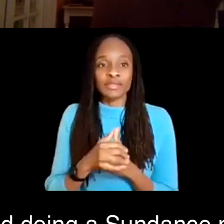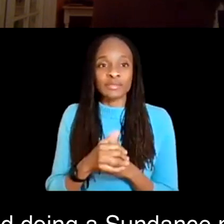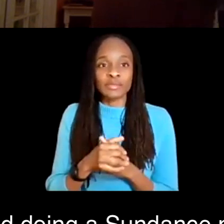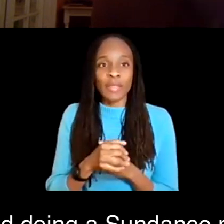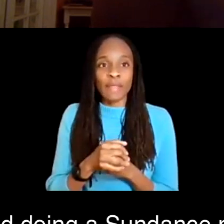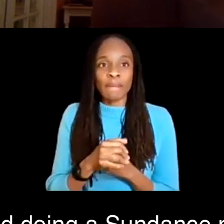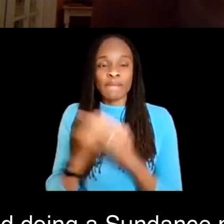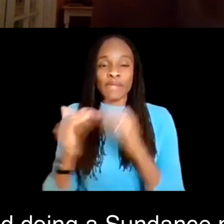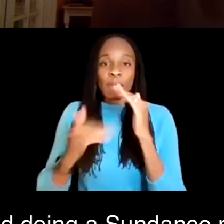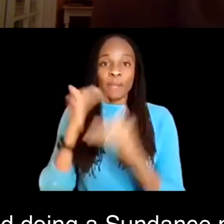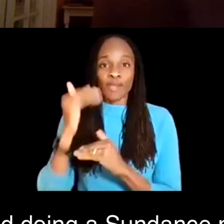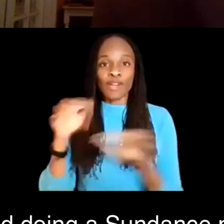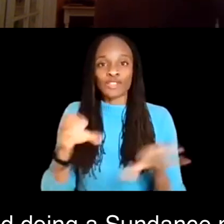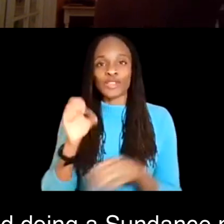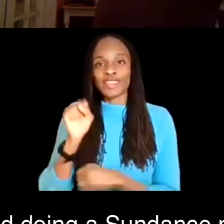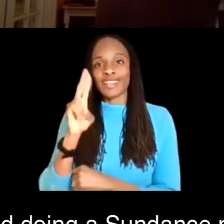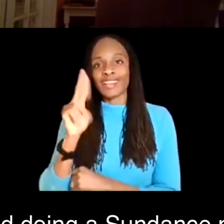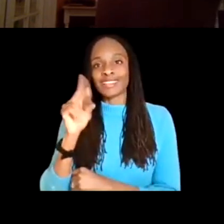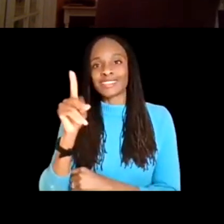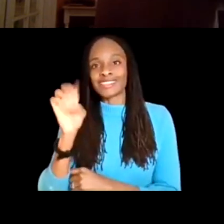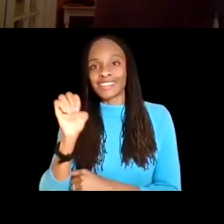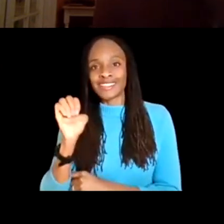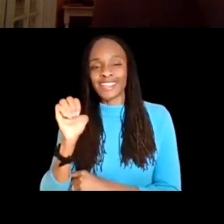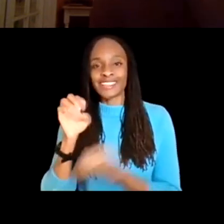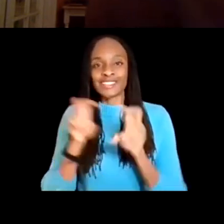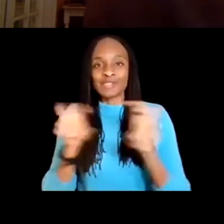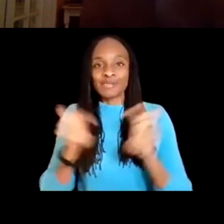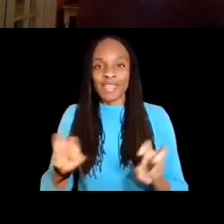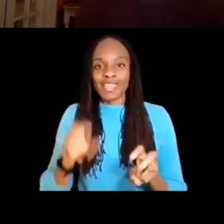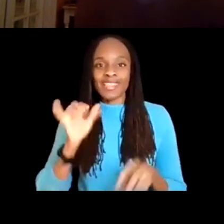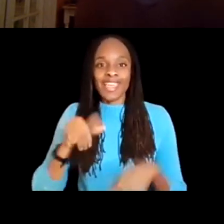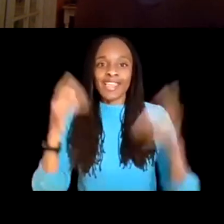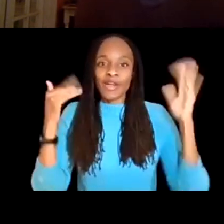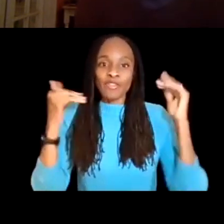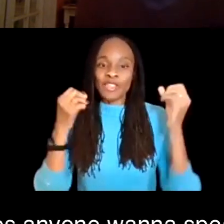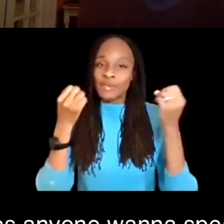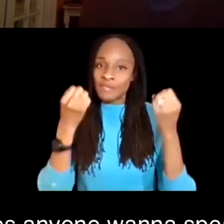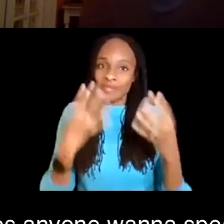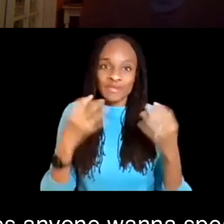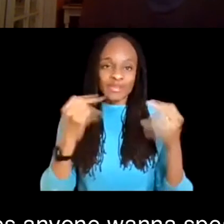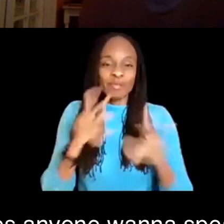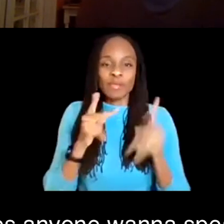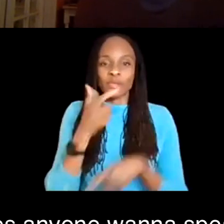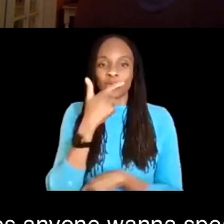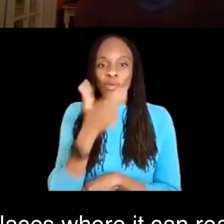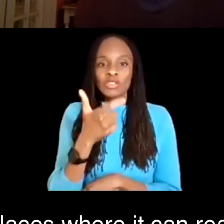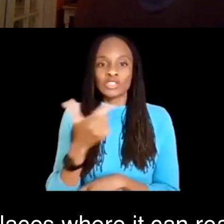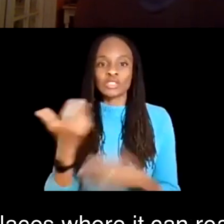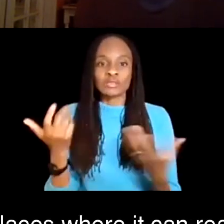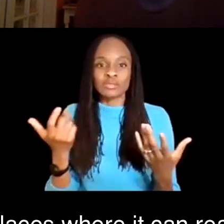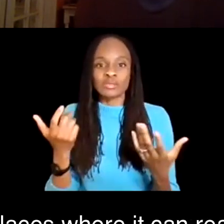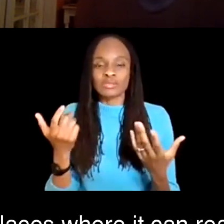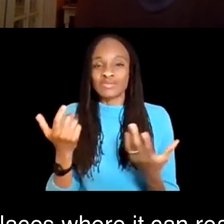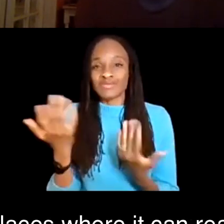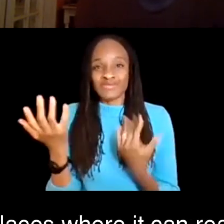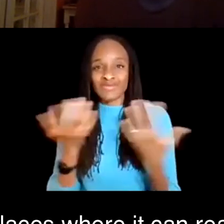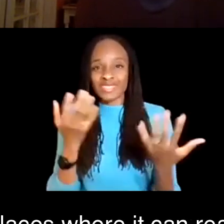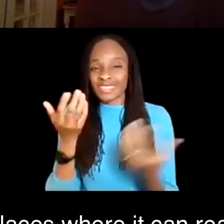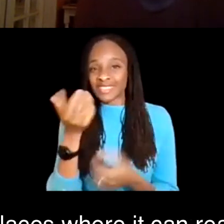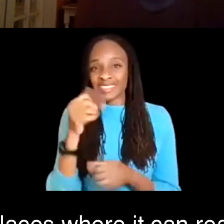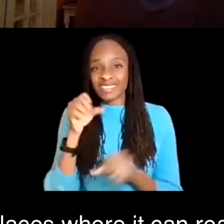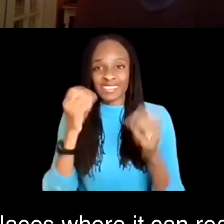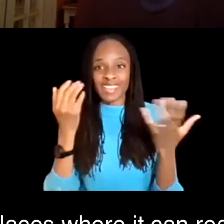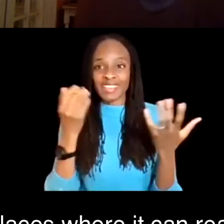doing a Sundance panel that hopefully gazillions of people are watching, does anyone want to speak to getting this message to places where it can